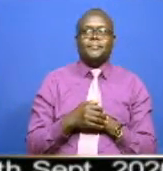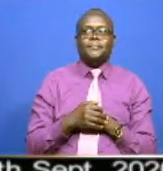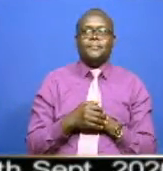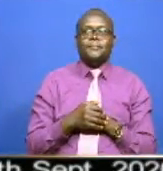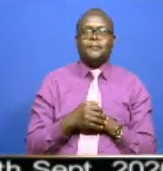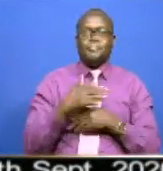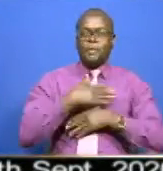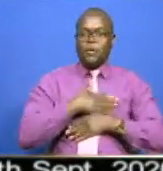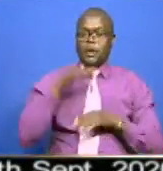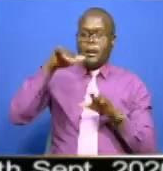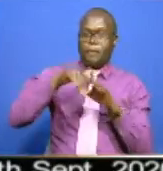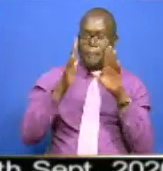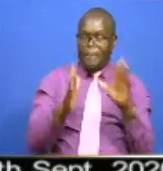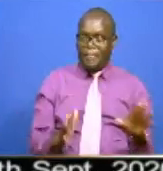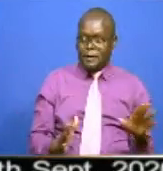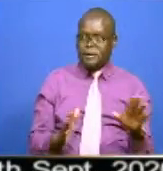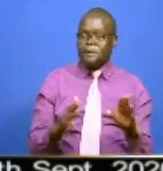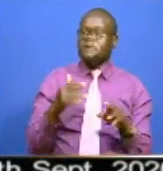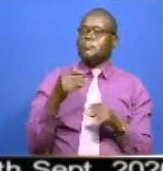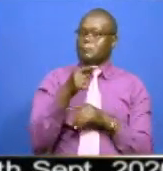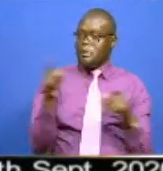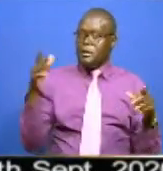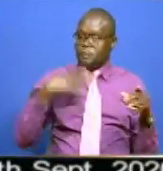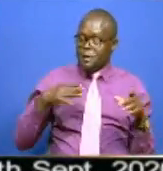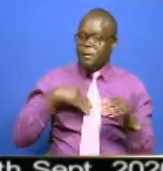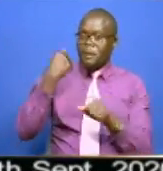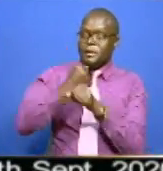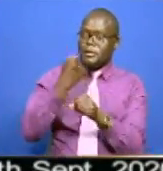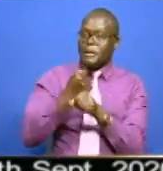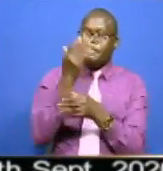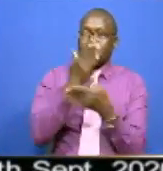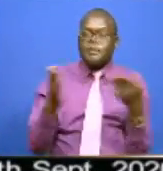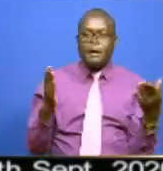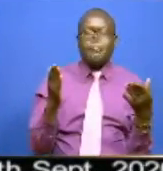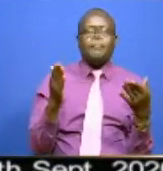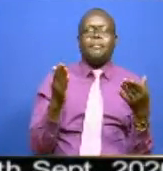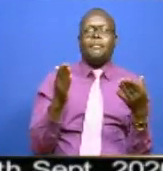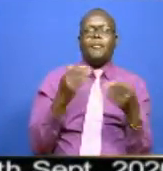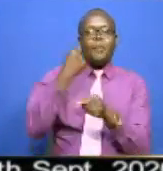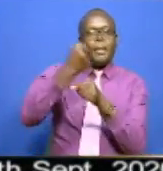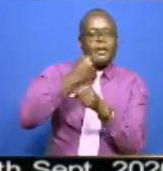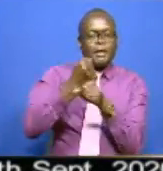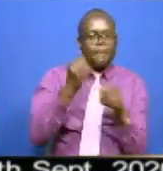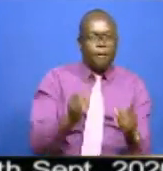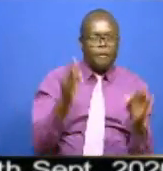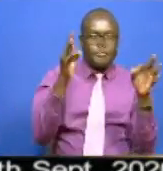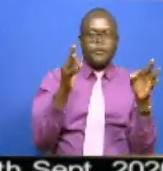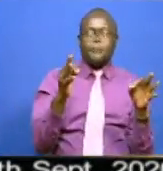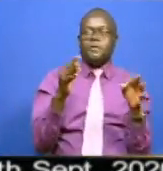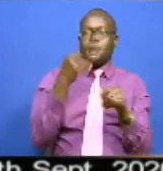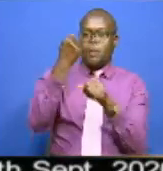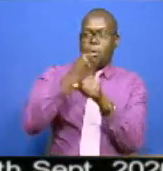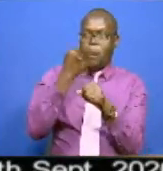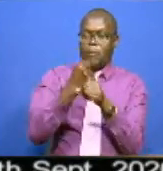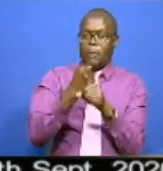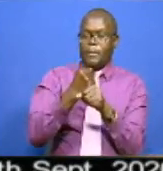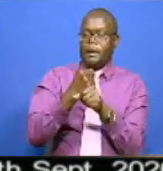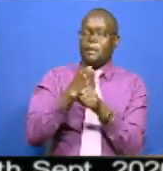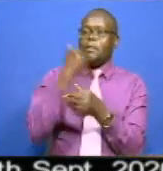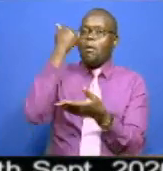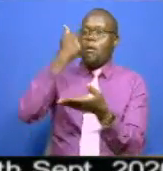Honourable members, the named officers are staff, some of the named officers are staff of the Office of the Auditor